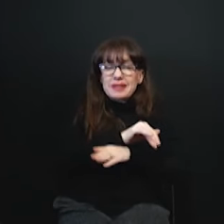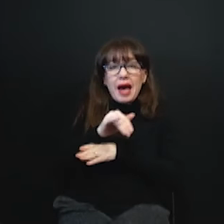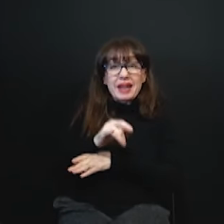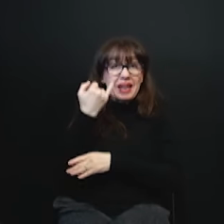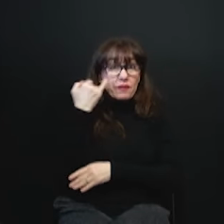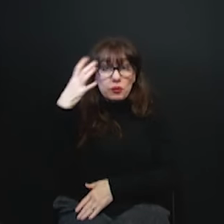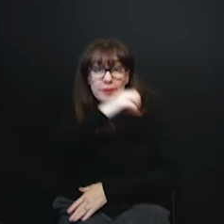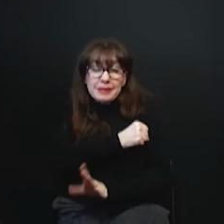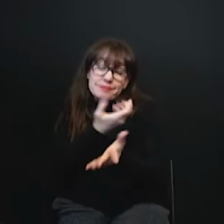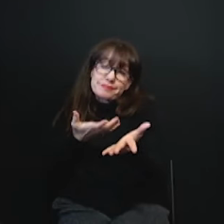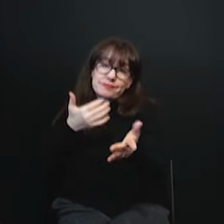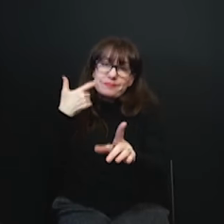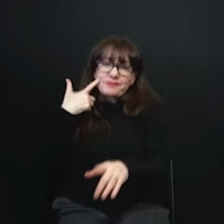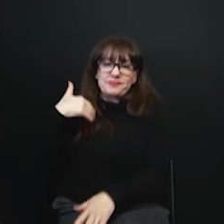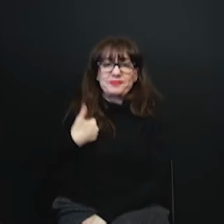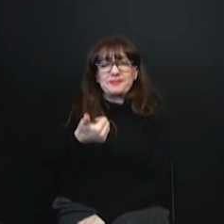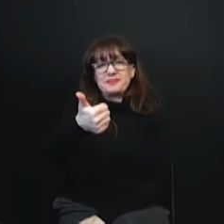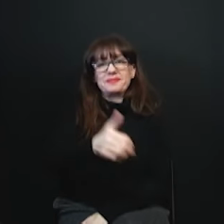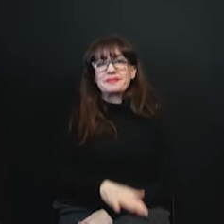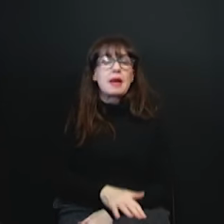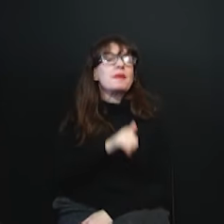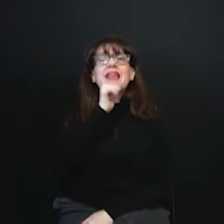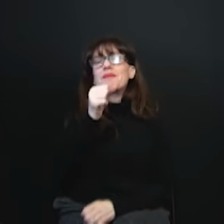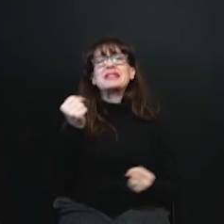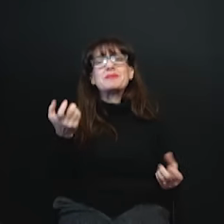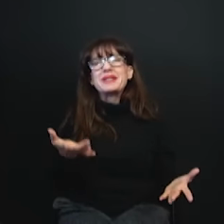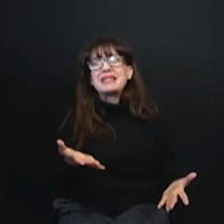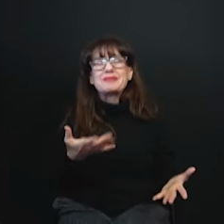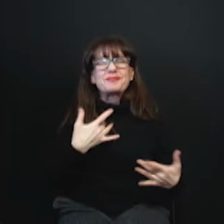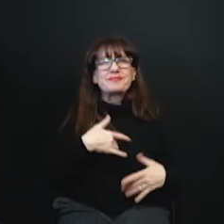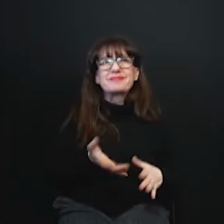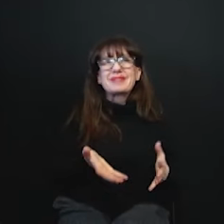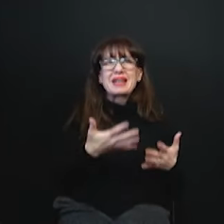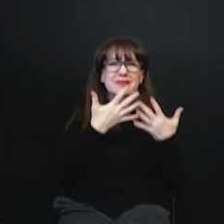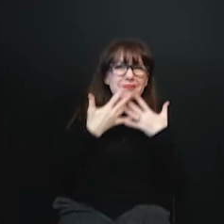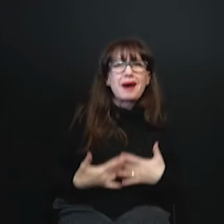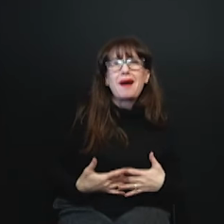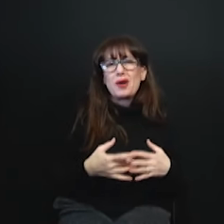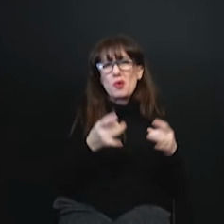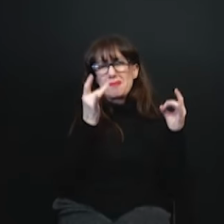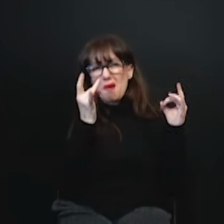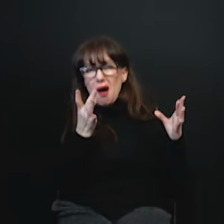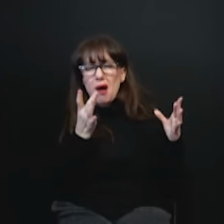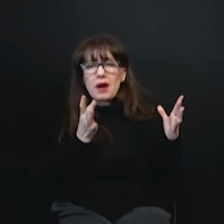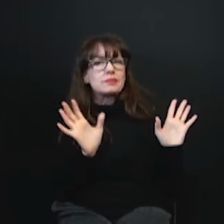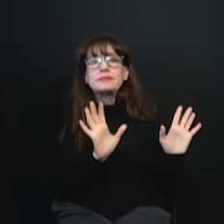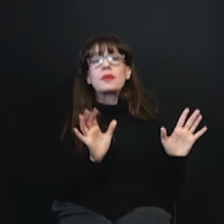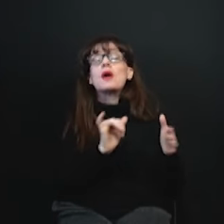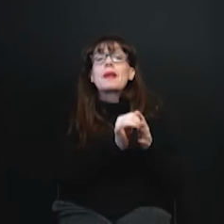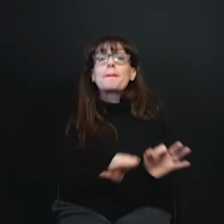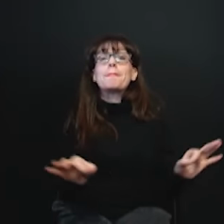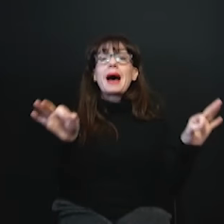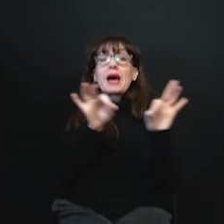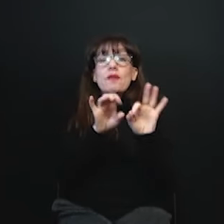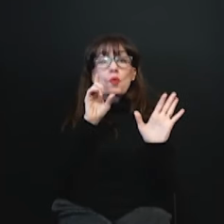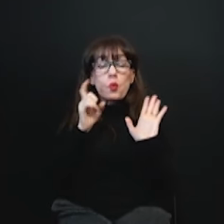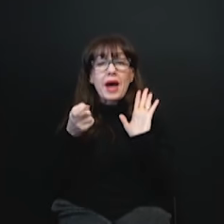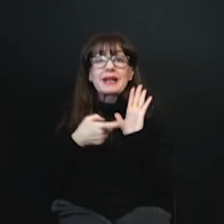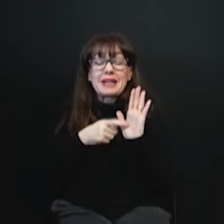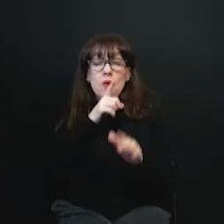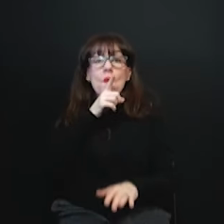out. But it's not meant to be morose. It's not meant to be macabre at all. It is very much a matter of us recognizing